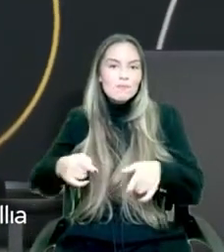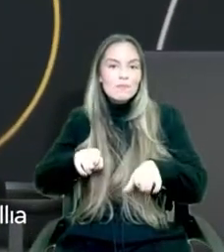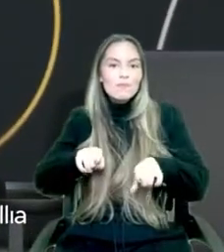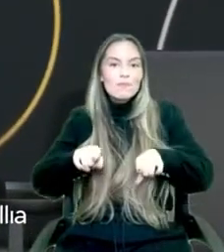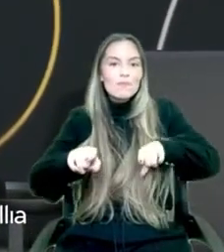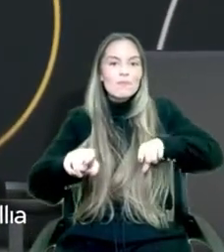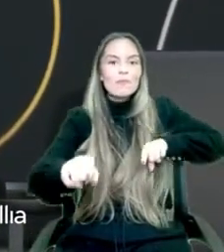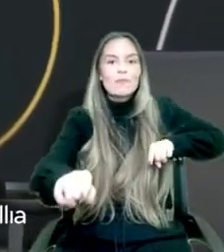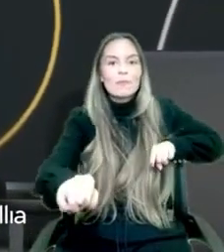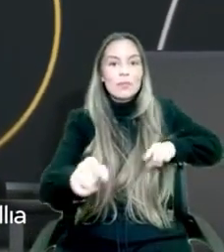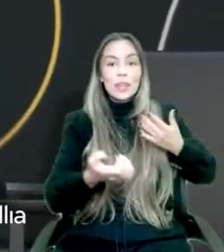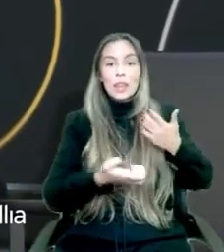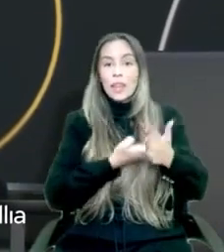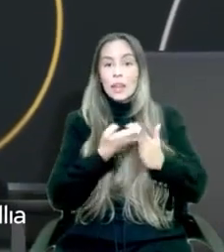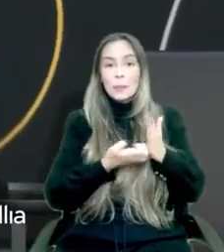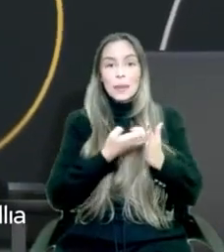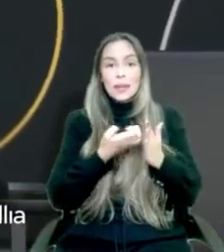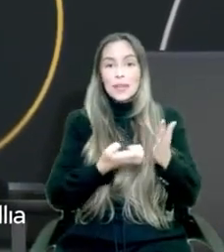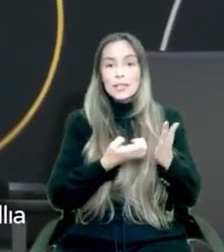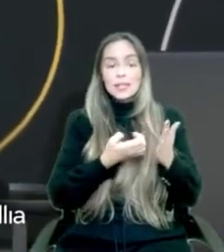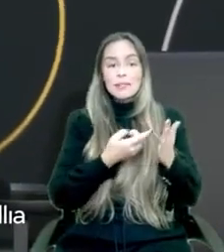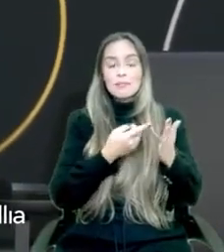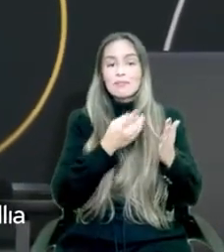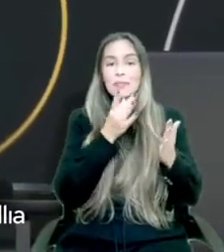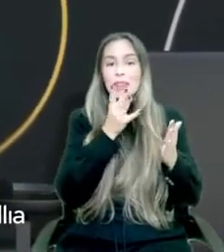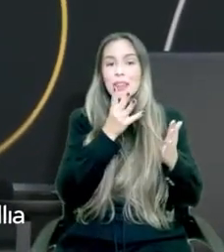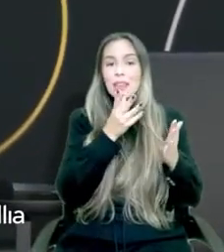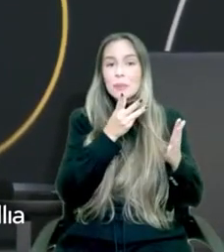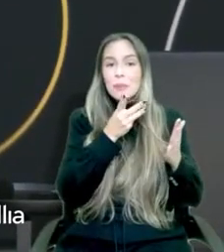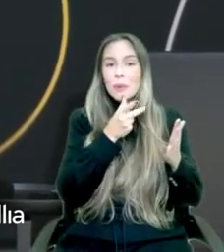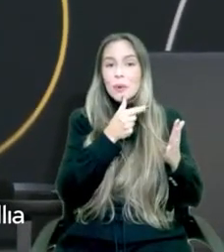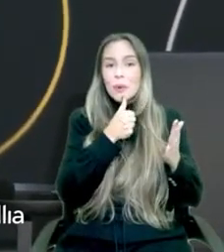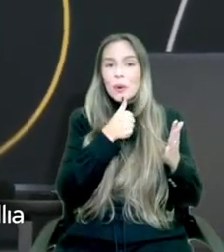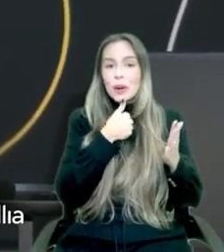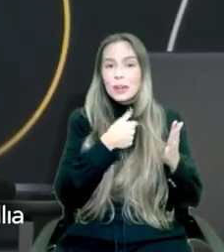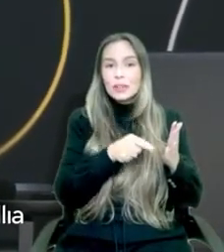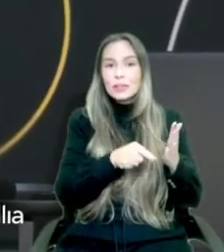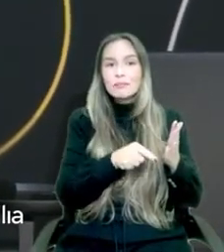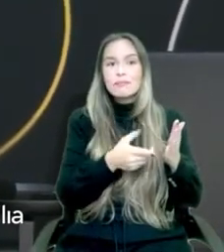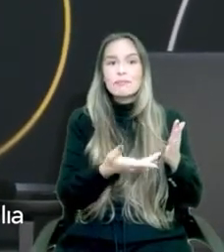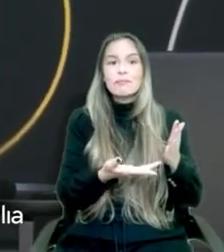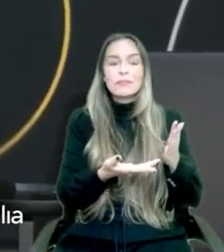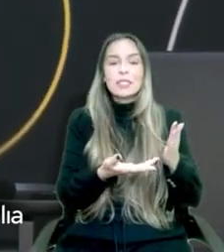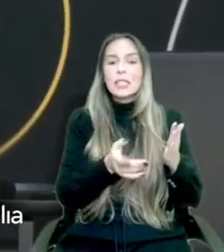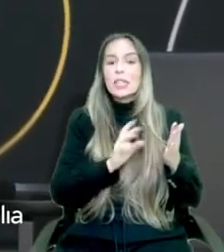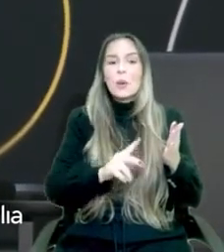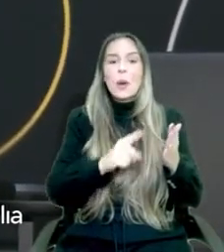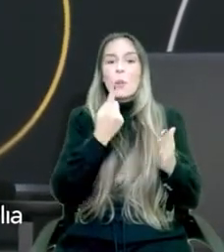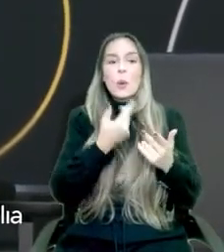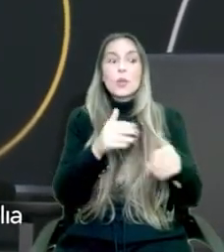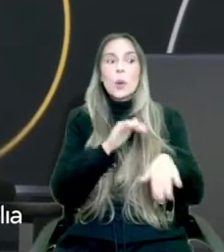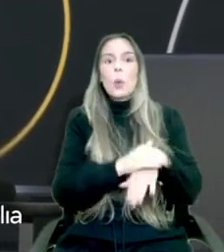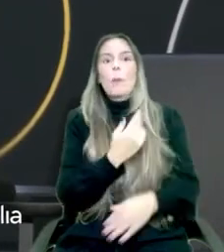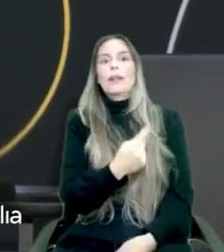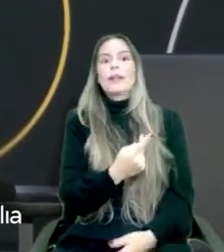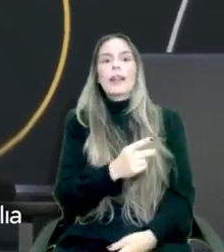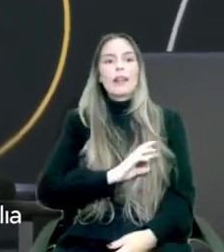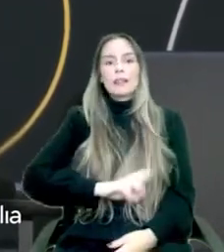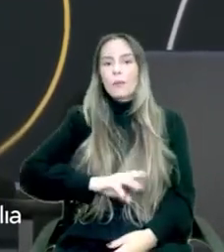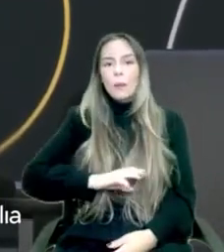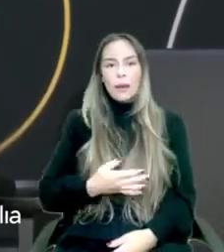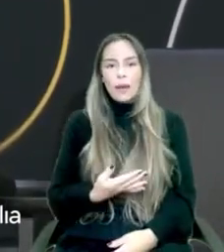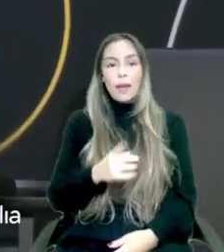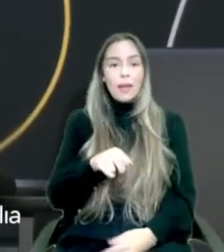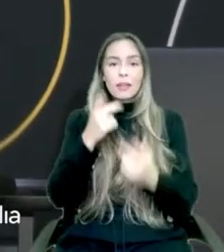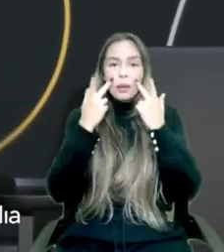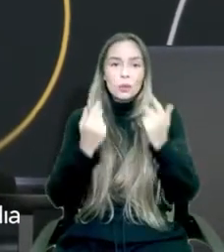organizations become slow, and this is not something to blame them for. It's very natural if you think